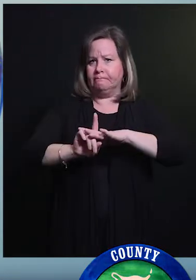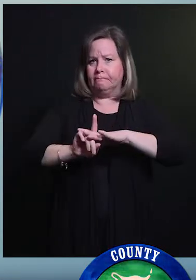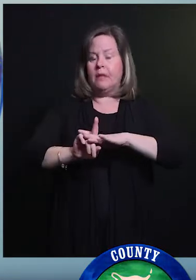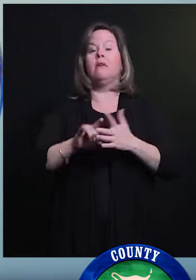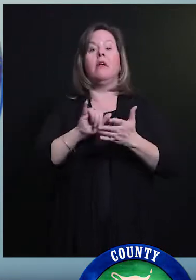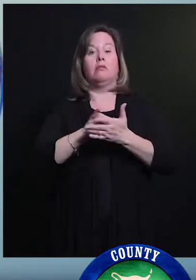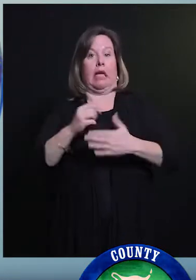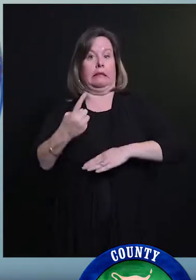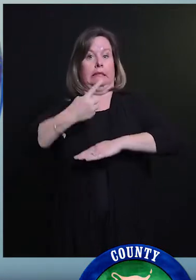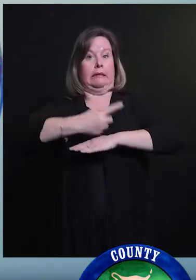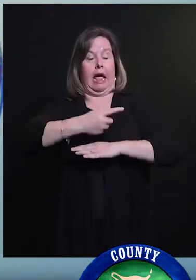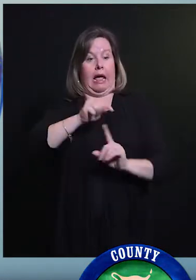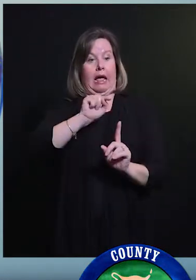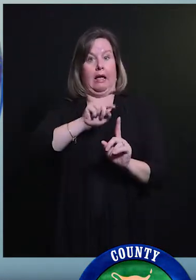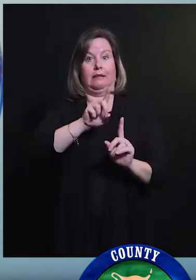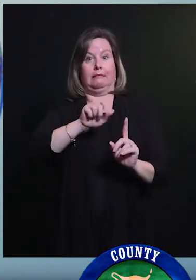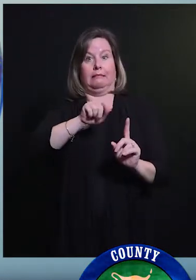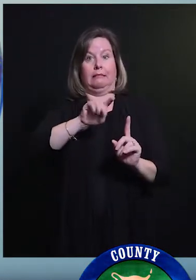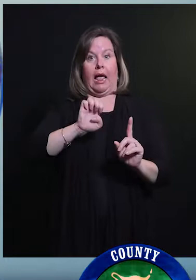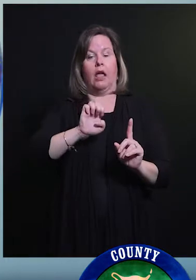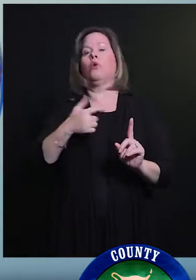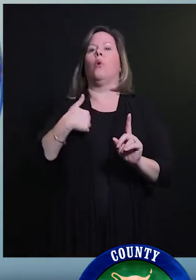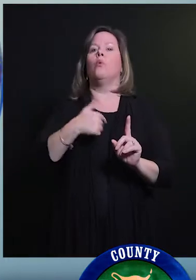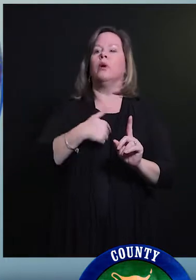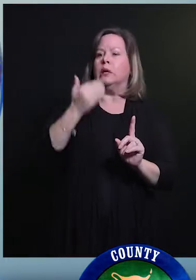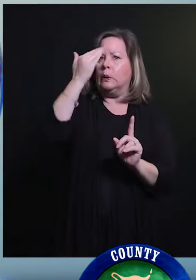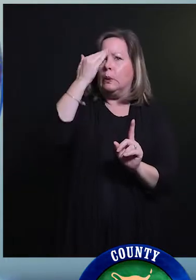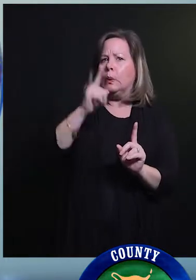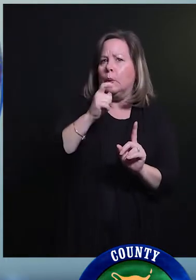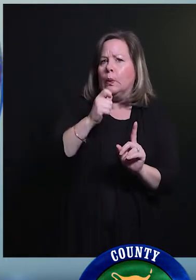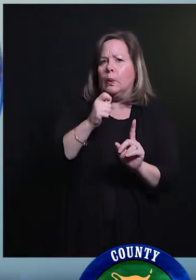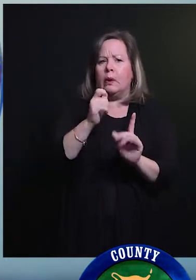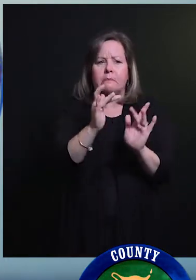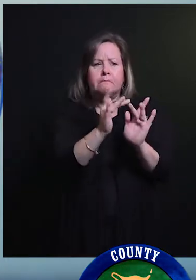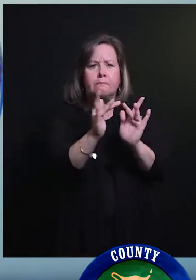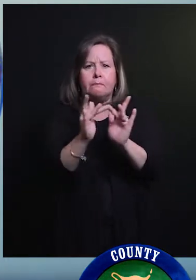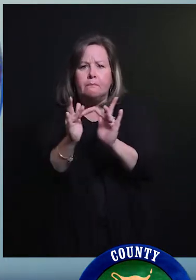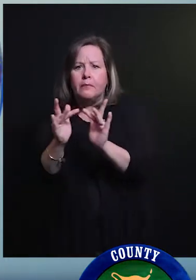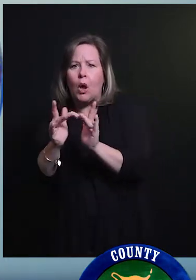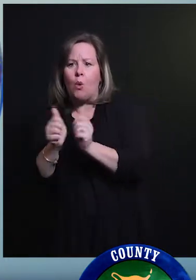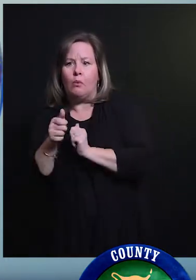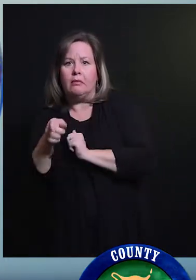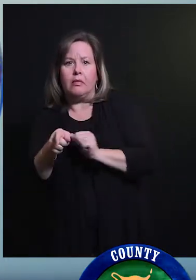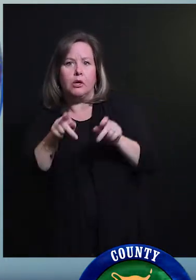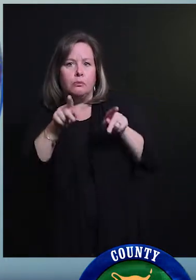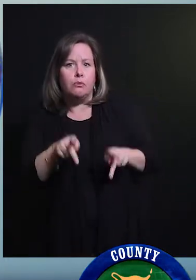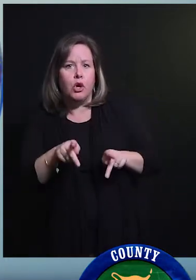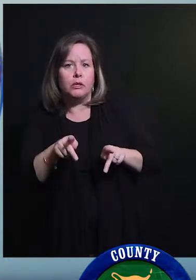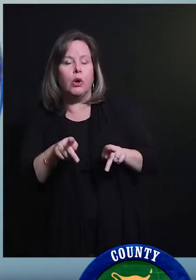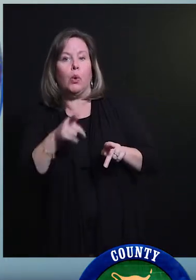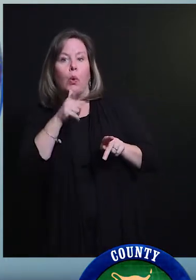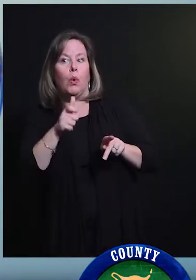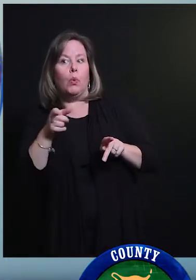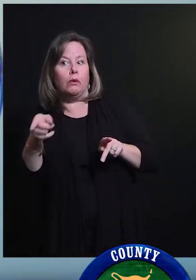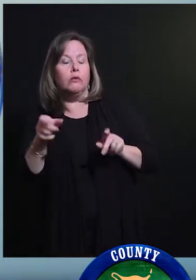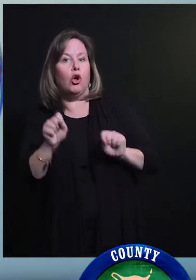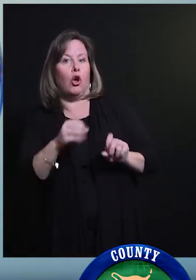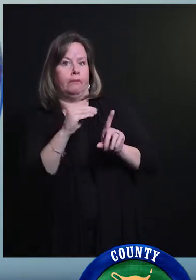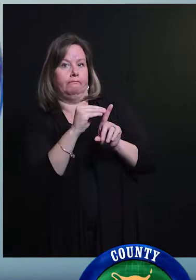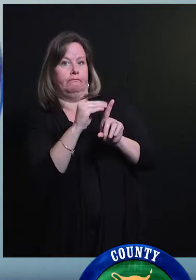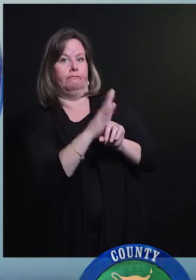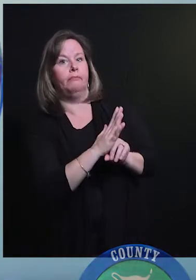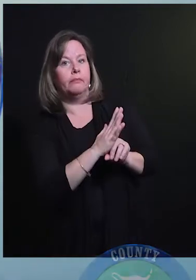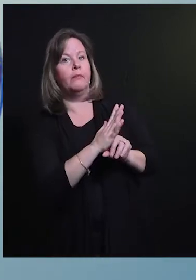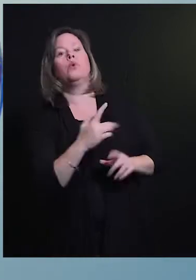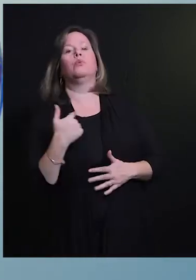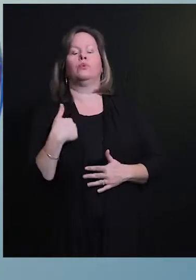use that date to identify individuals who have come in contact with that person to see who is most at risk for becoming ill with